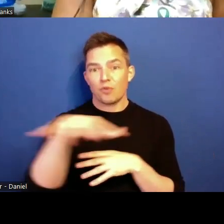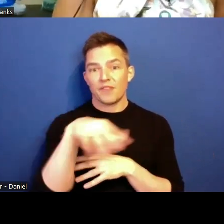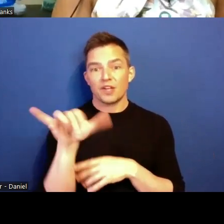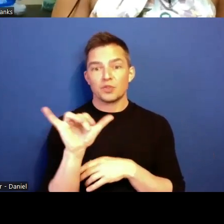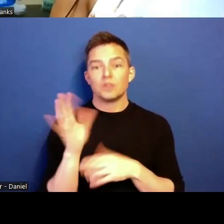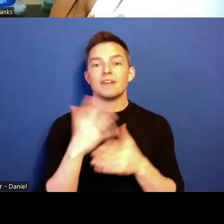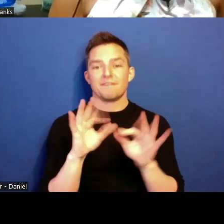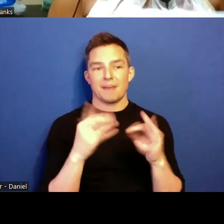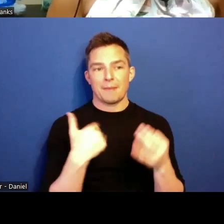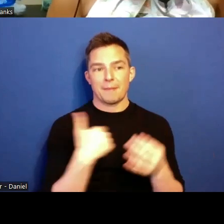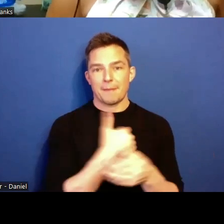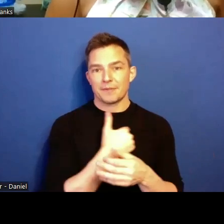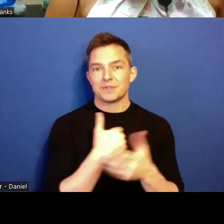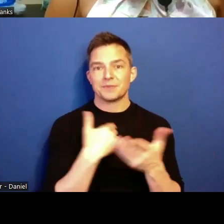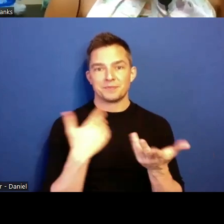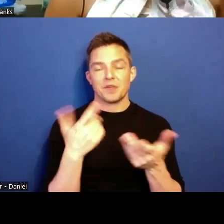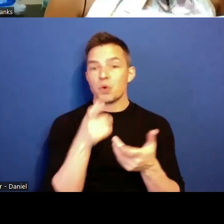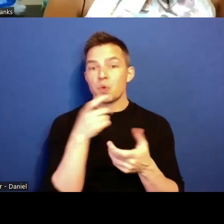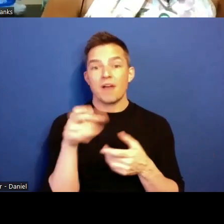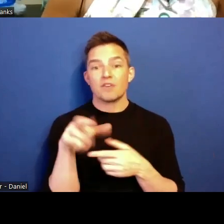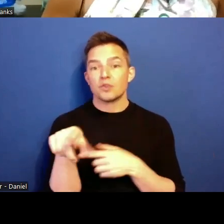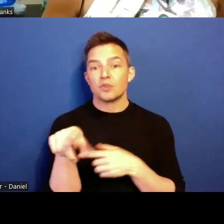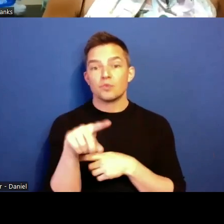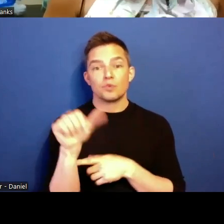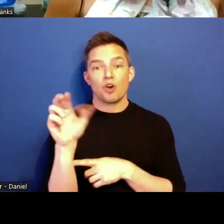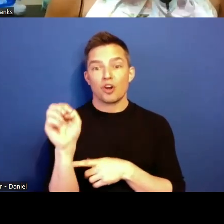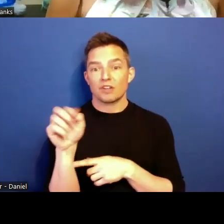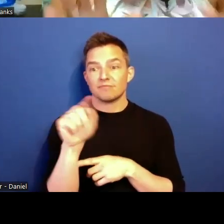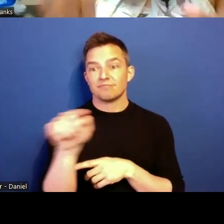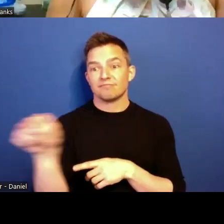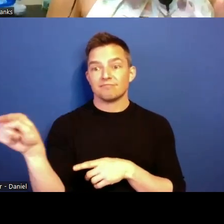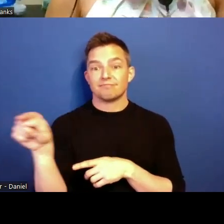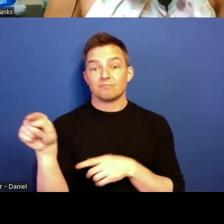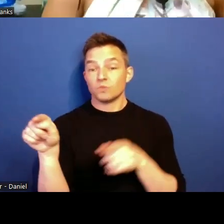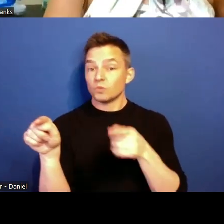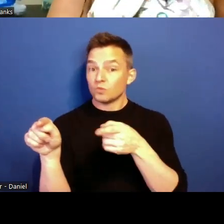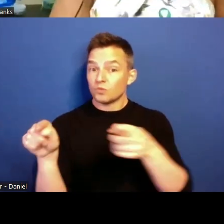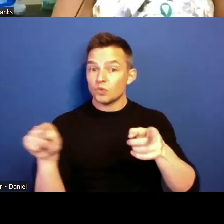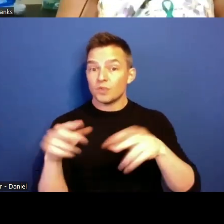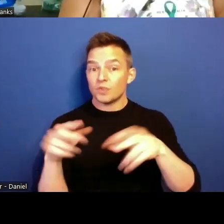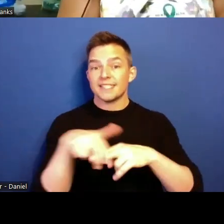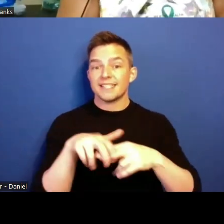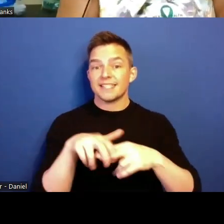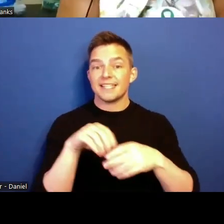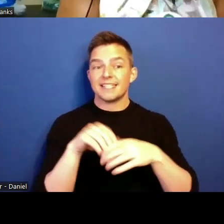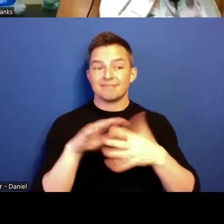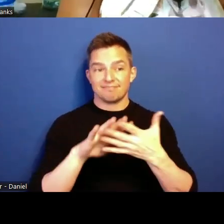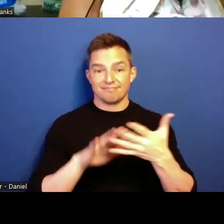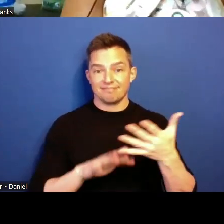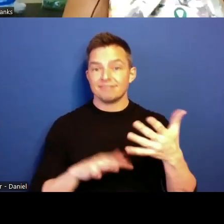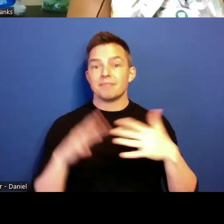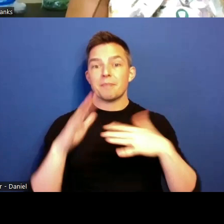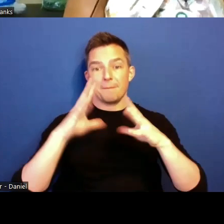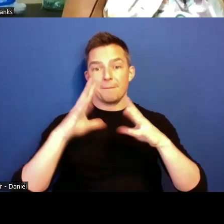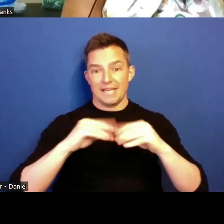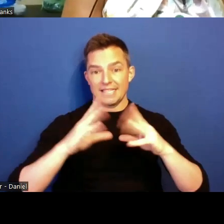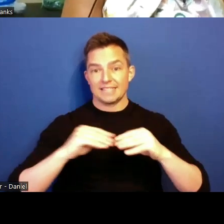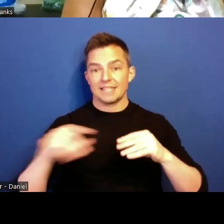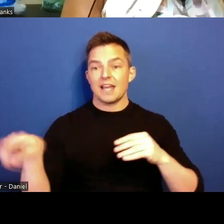caregivers, grandmothers, whoever you are, have you sat in these meetings and they refer to